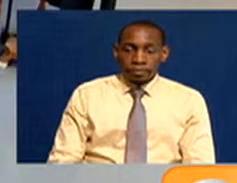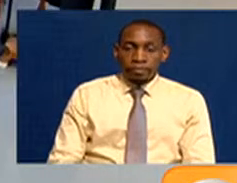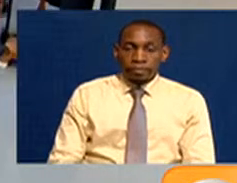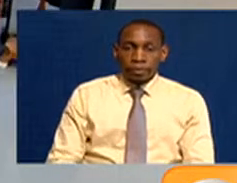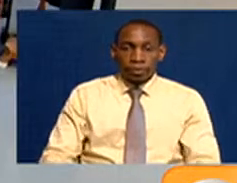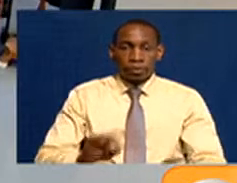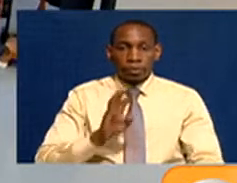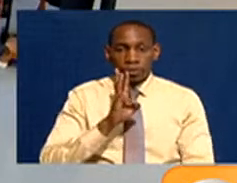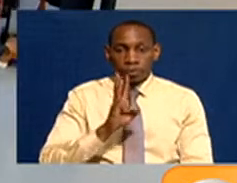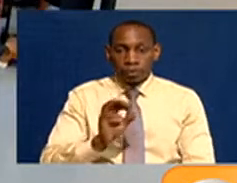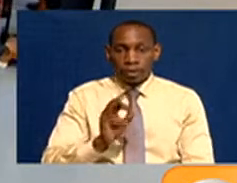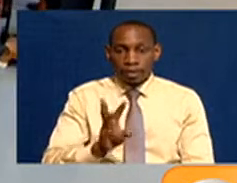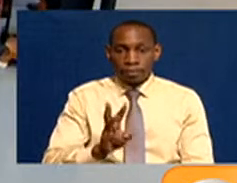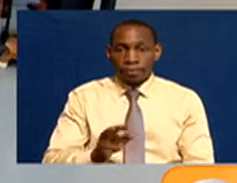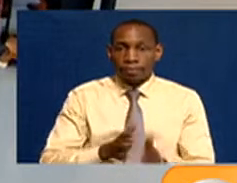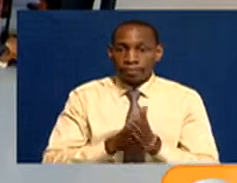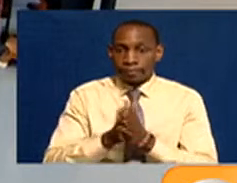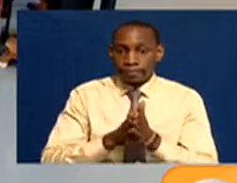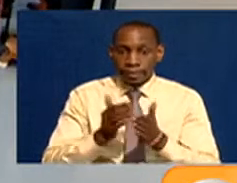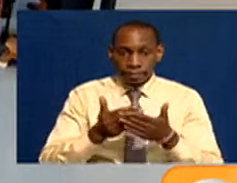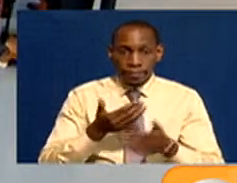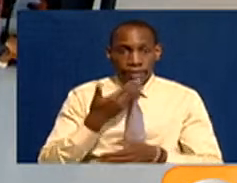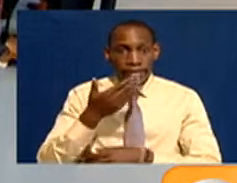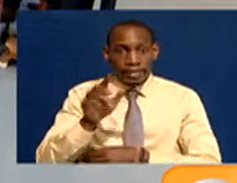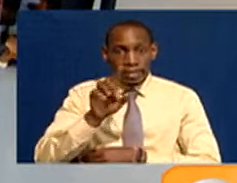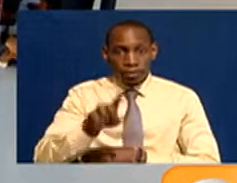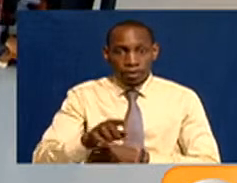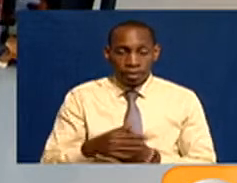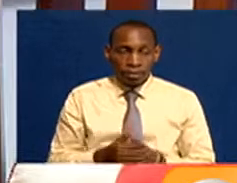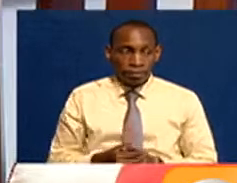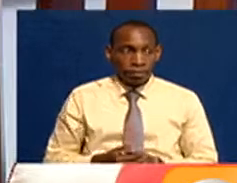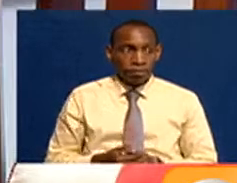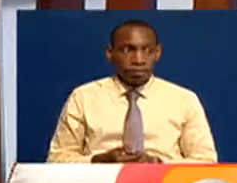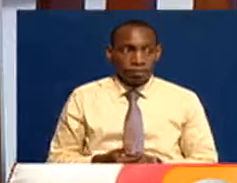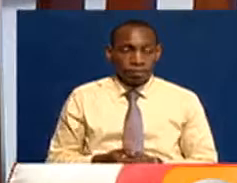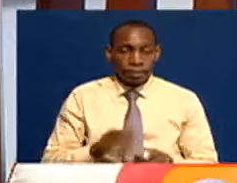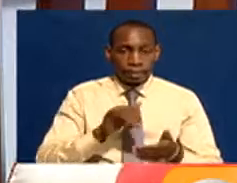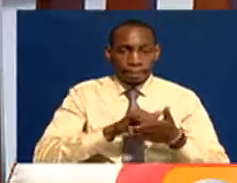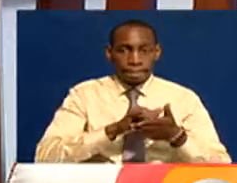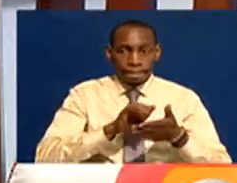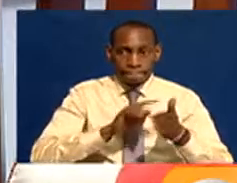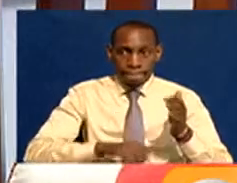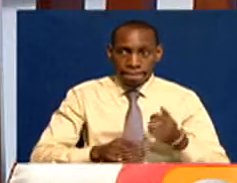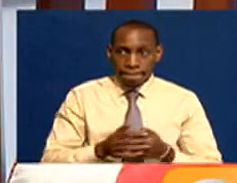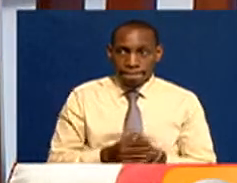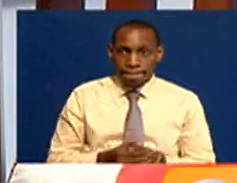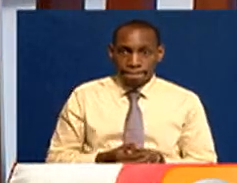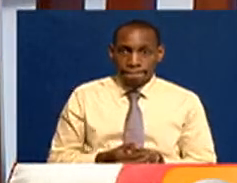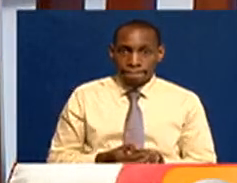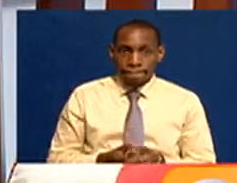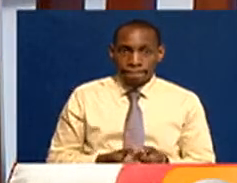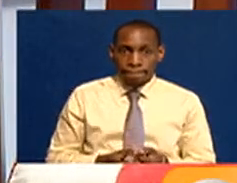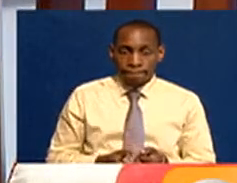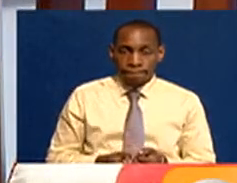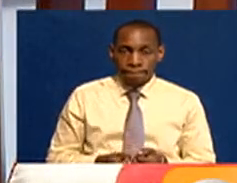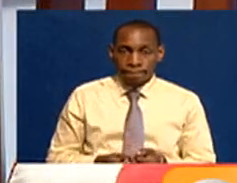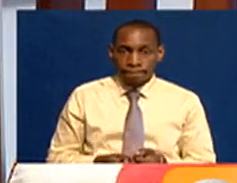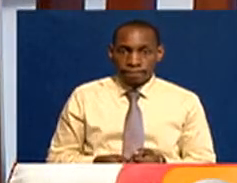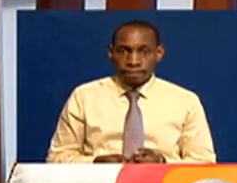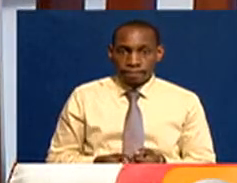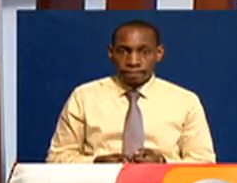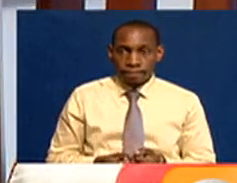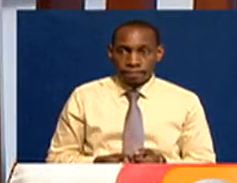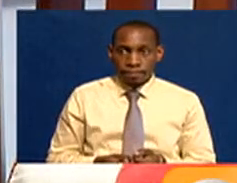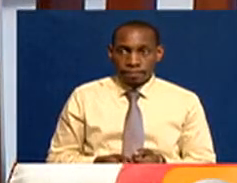Maybe before I answer the question in totality, is that one of my, just trying to look